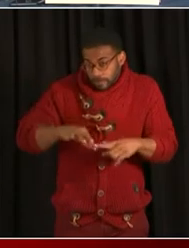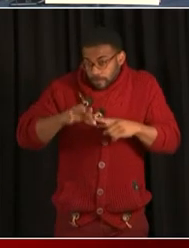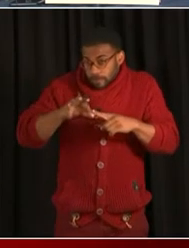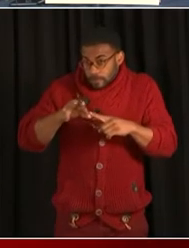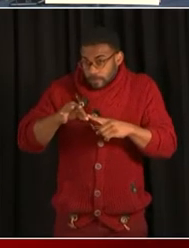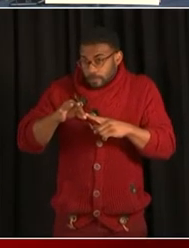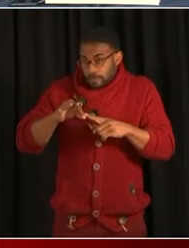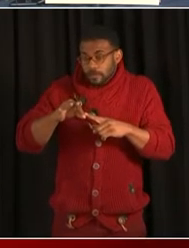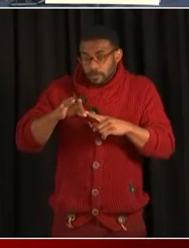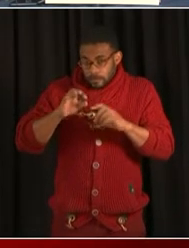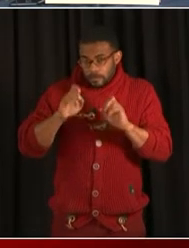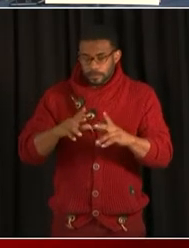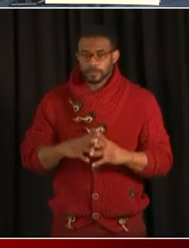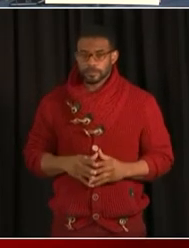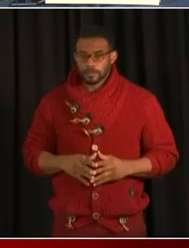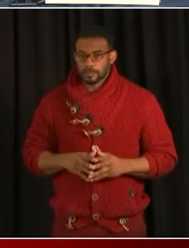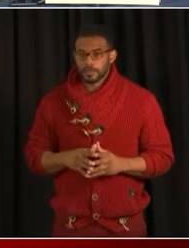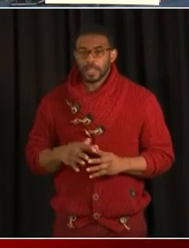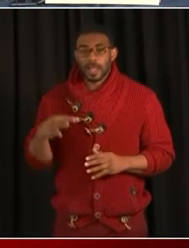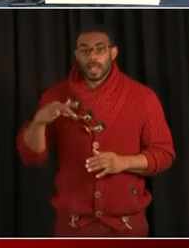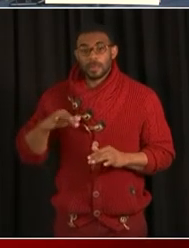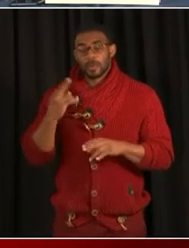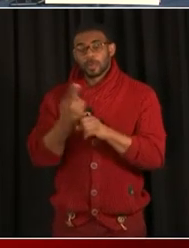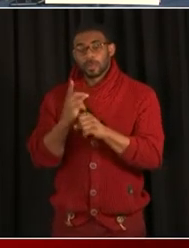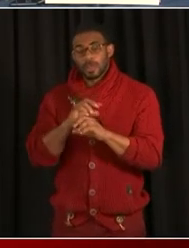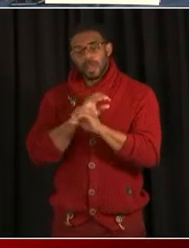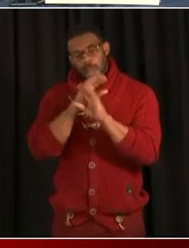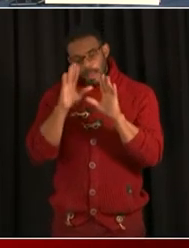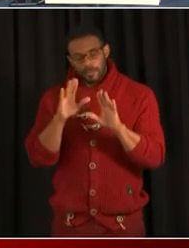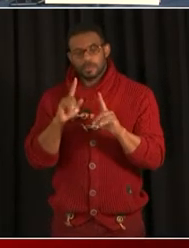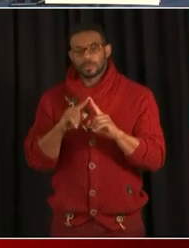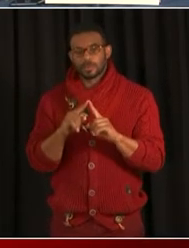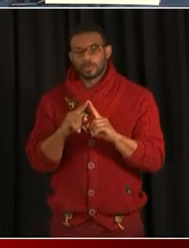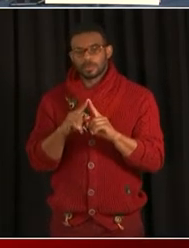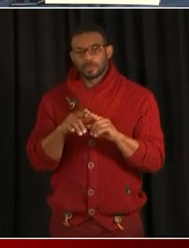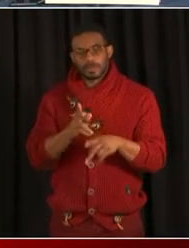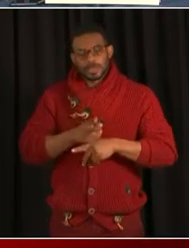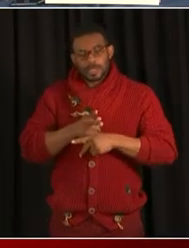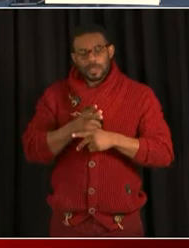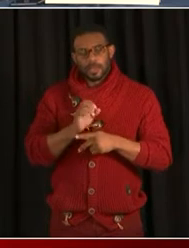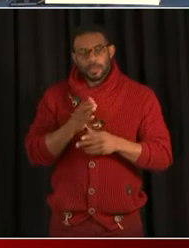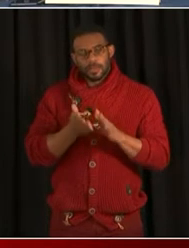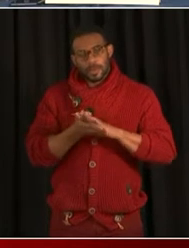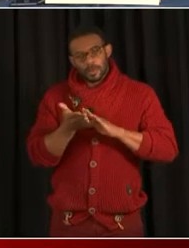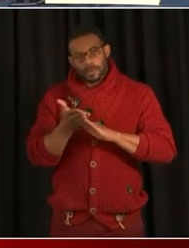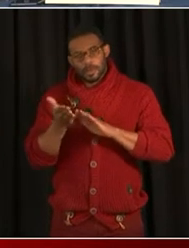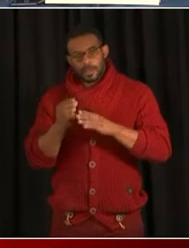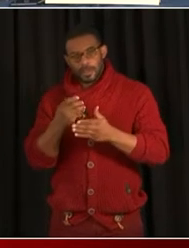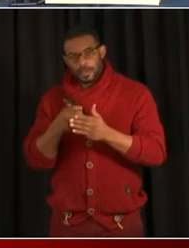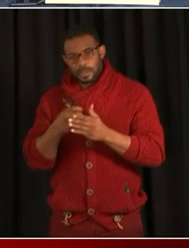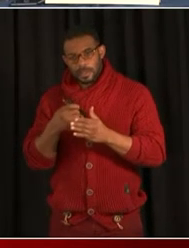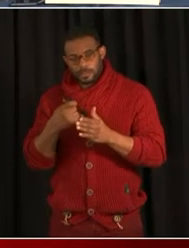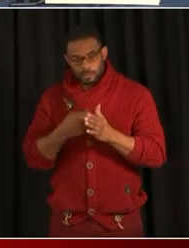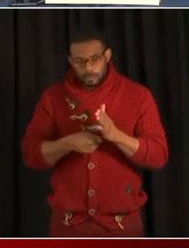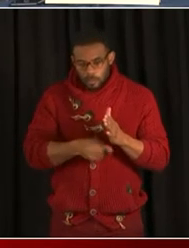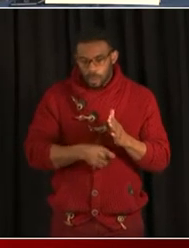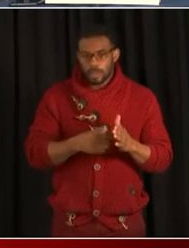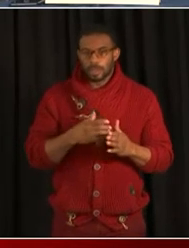for this particular opportunity. Eligible uses, obviously, to take care of operational